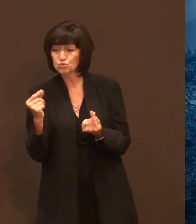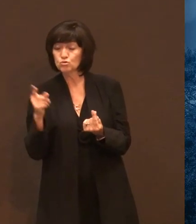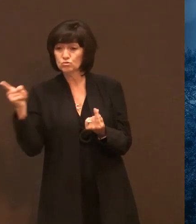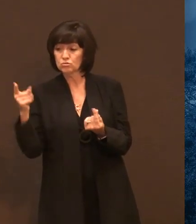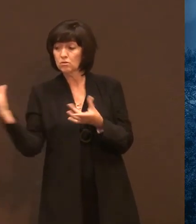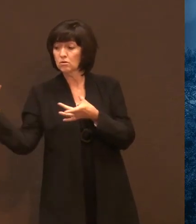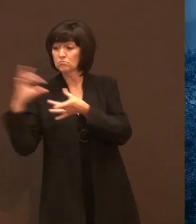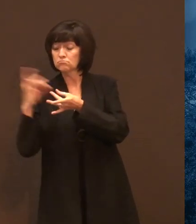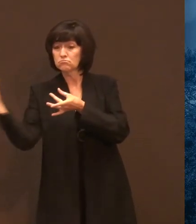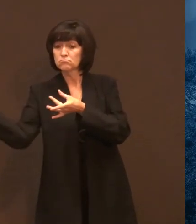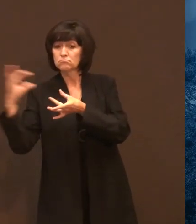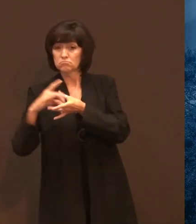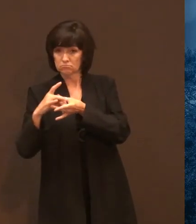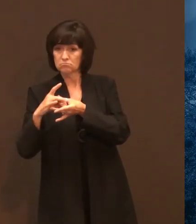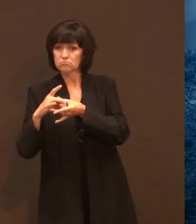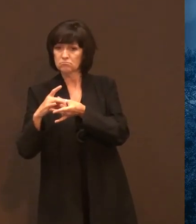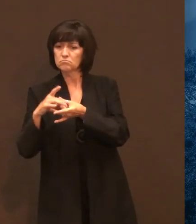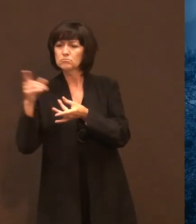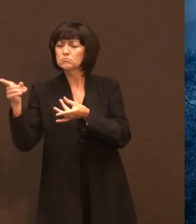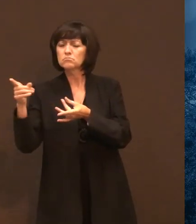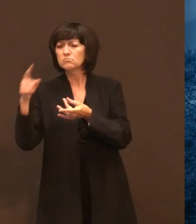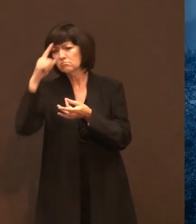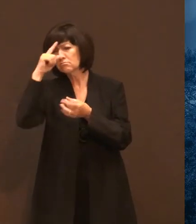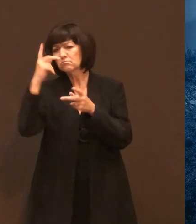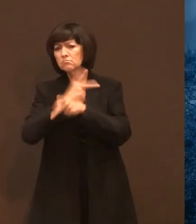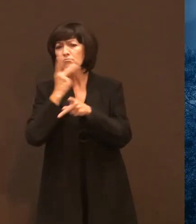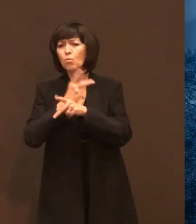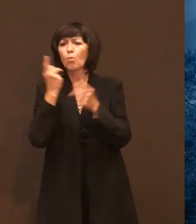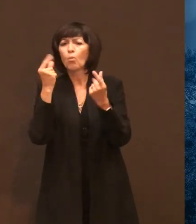comes to their being able to compete or not next month?